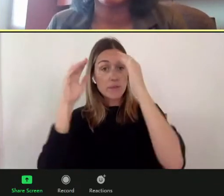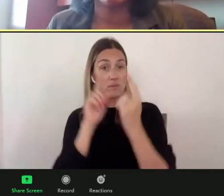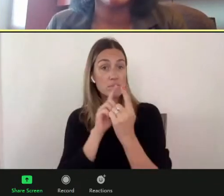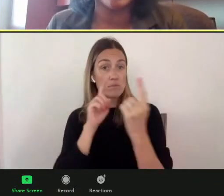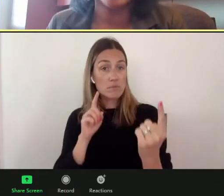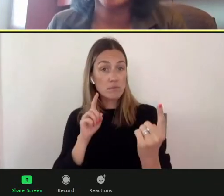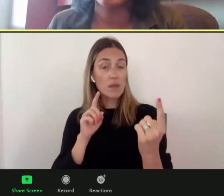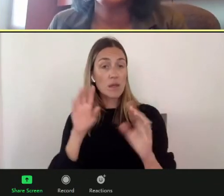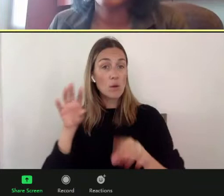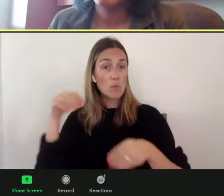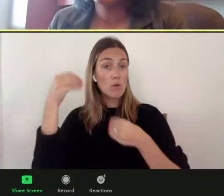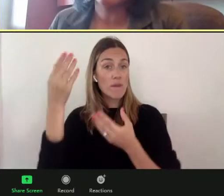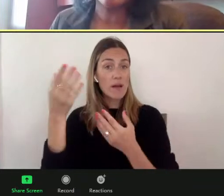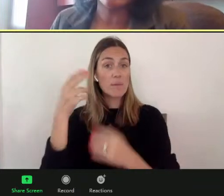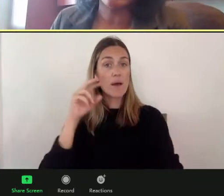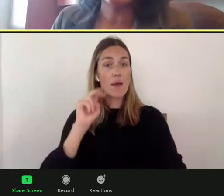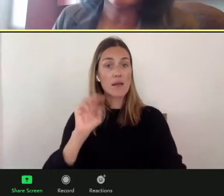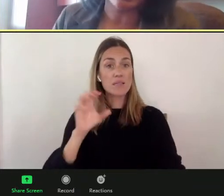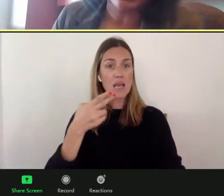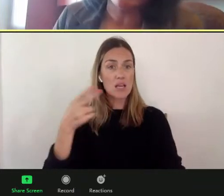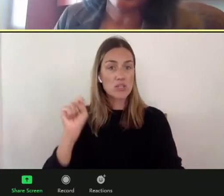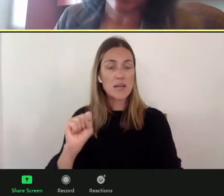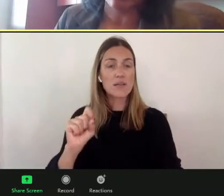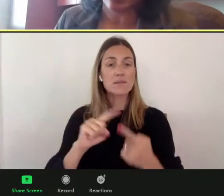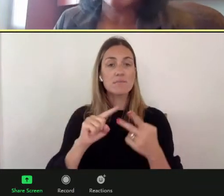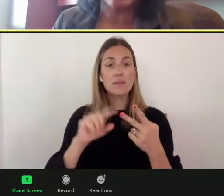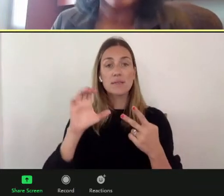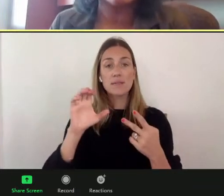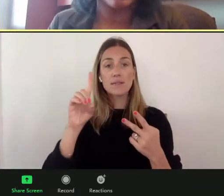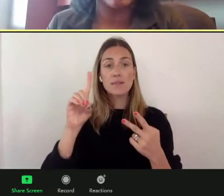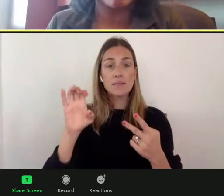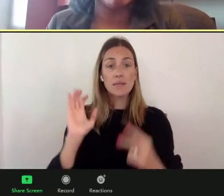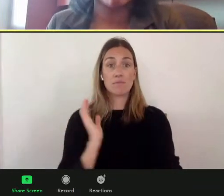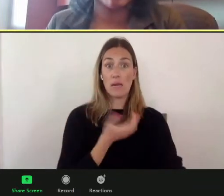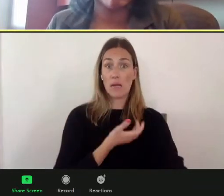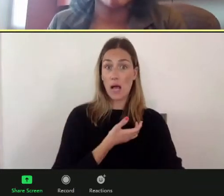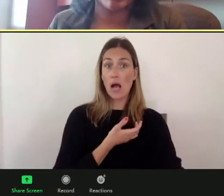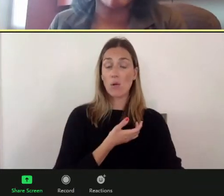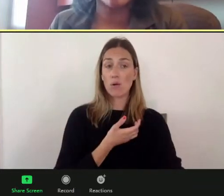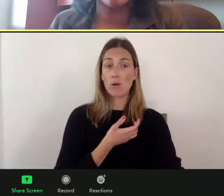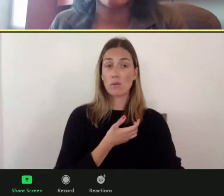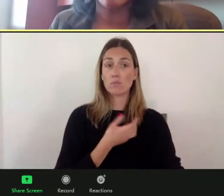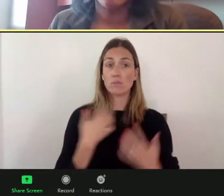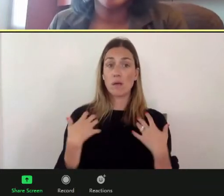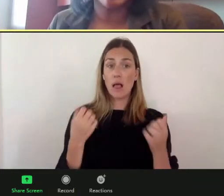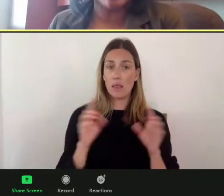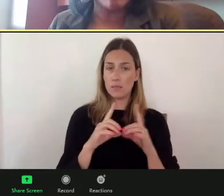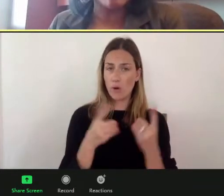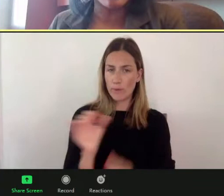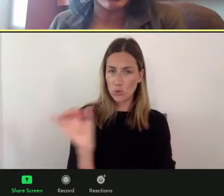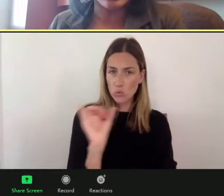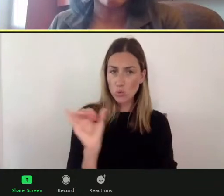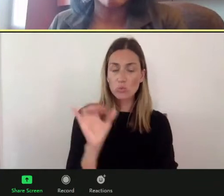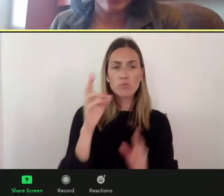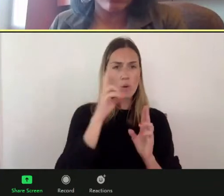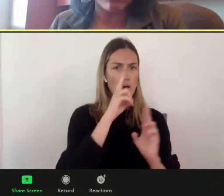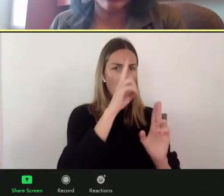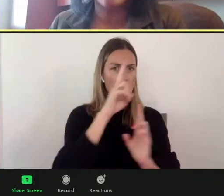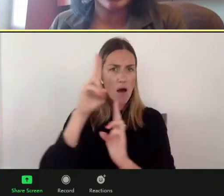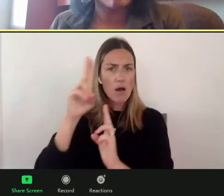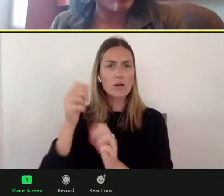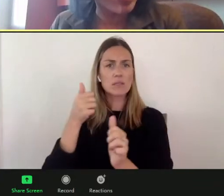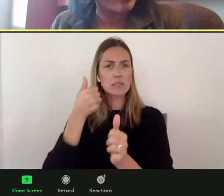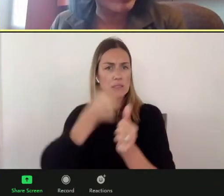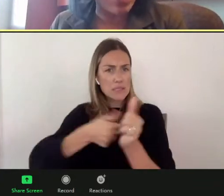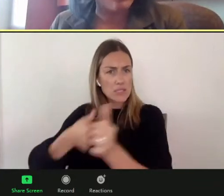given by MDHHS as well as CDC. And our guidance, again, comes from the health department. So we honor those things and we follow